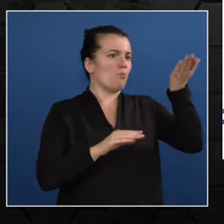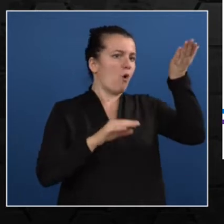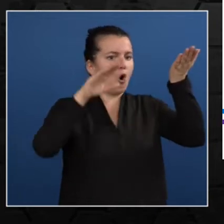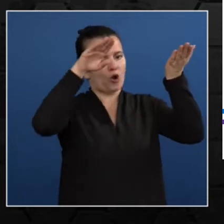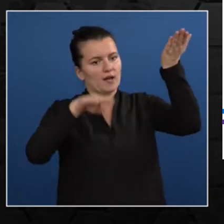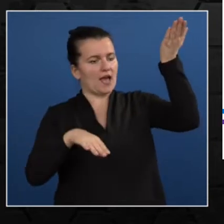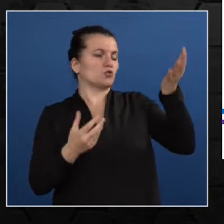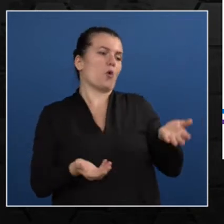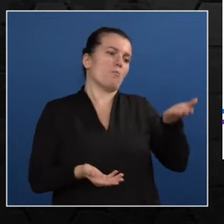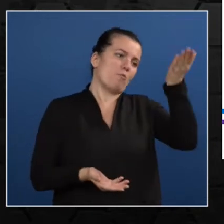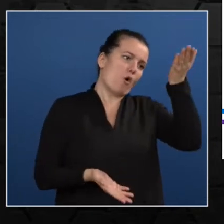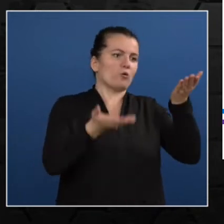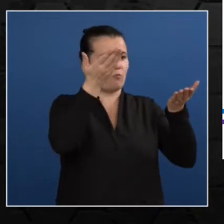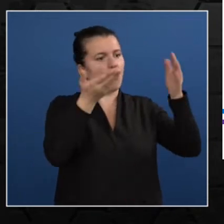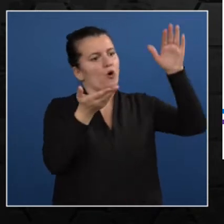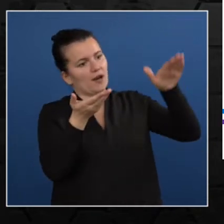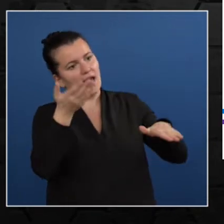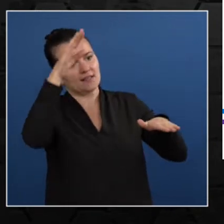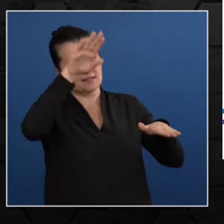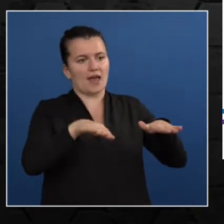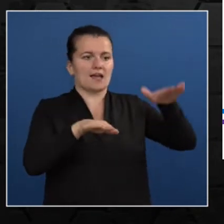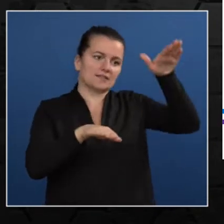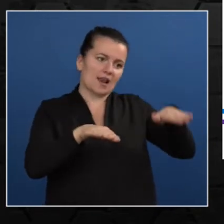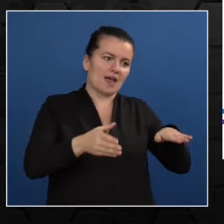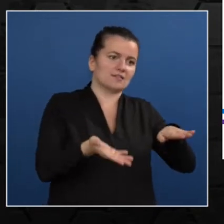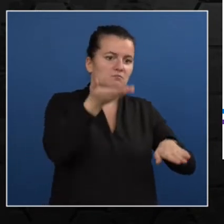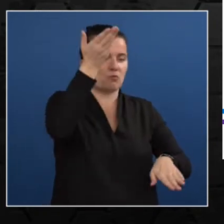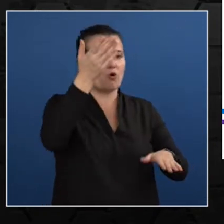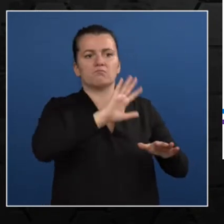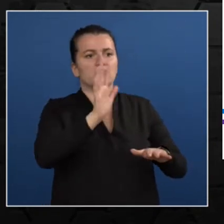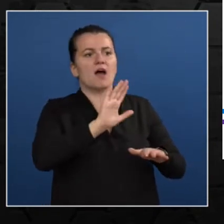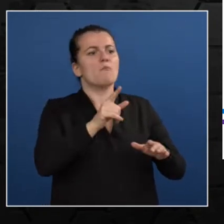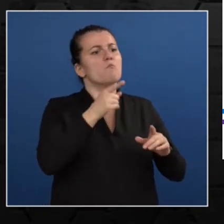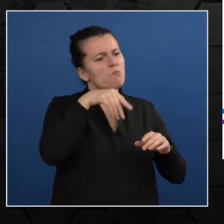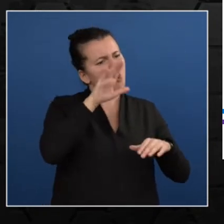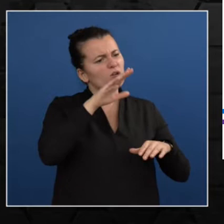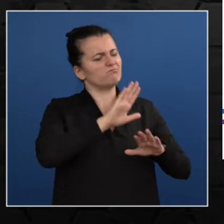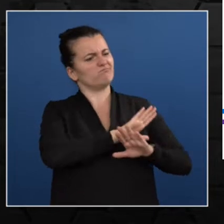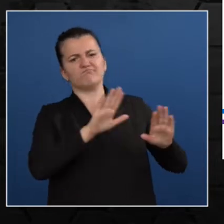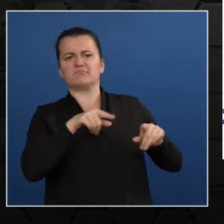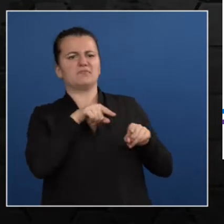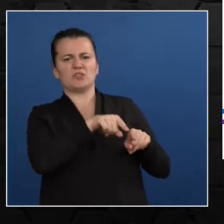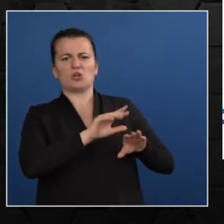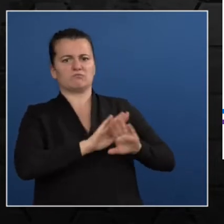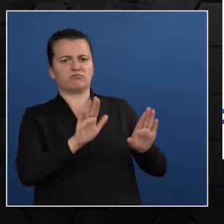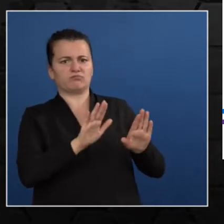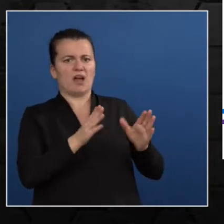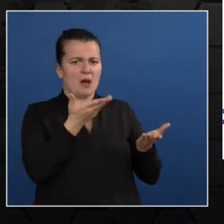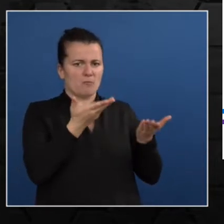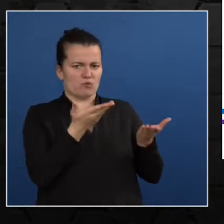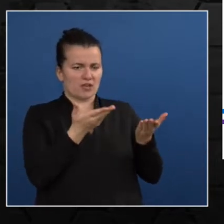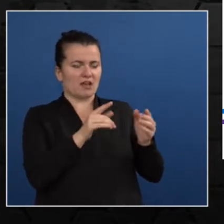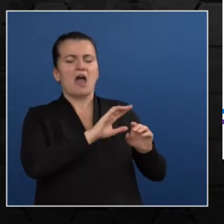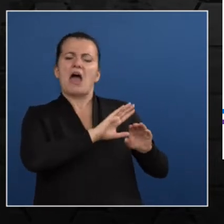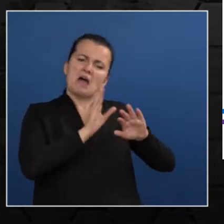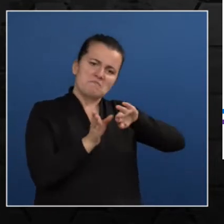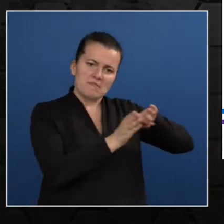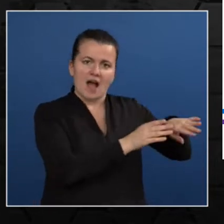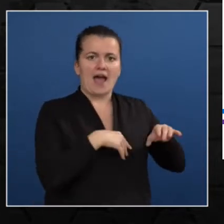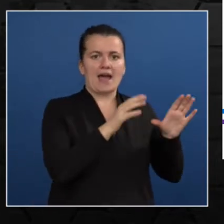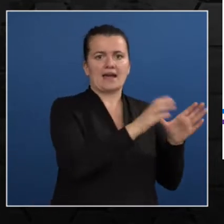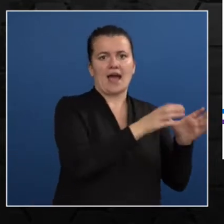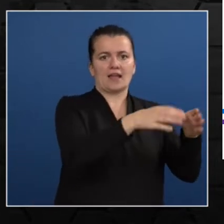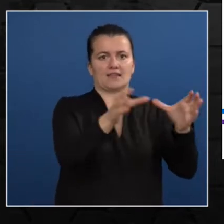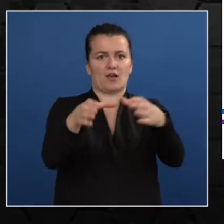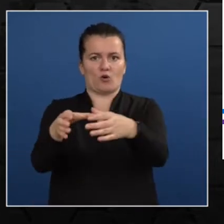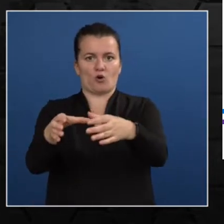have clustering and dimensionality reduction, where you basically we're not providing any label